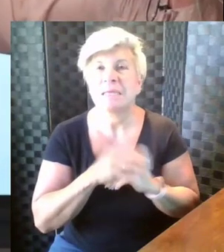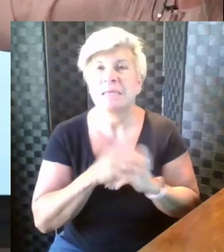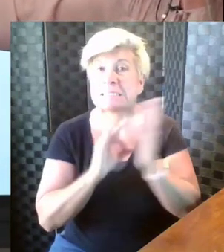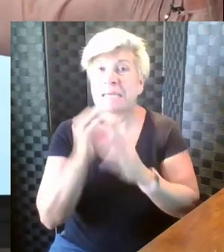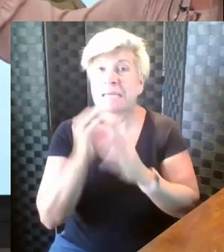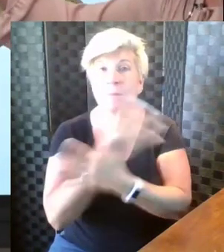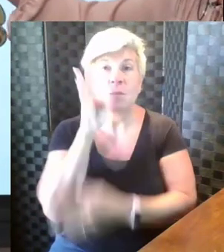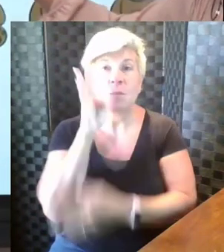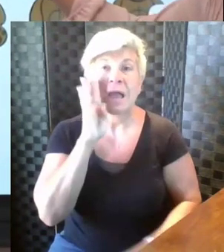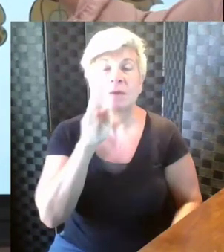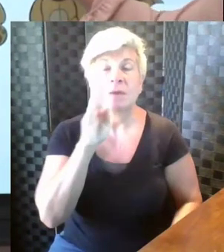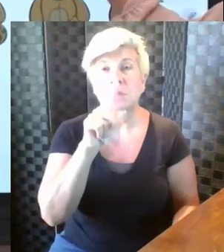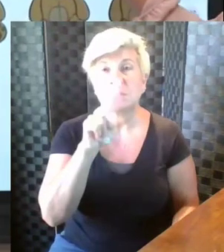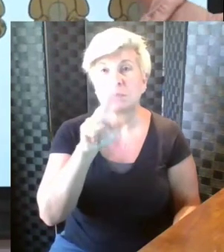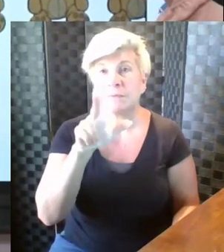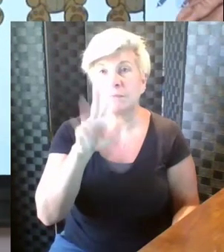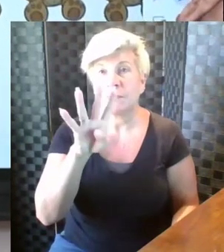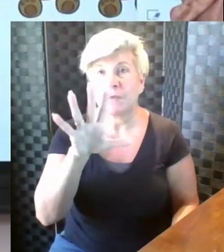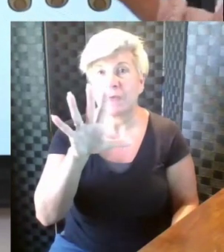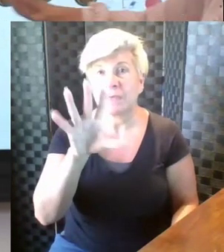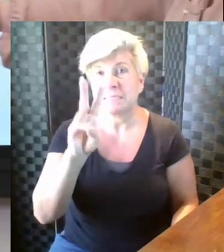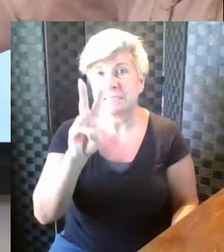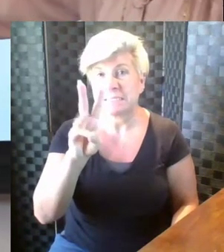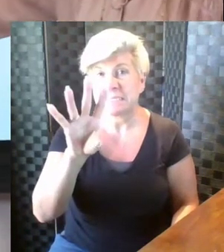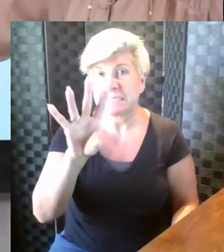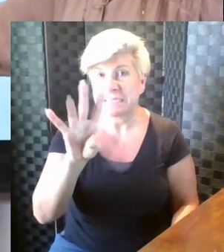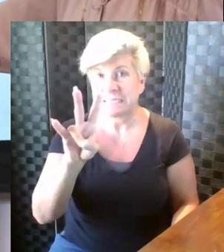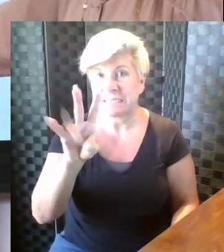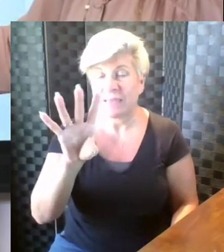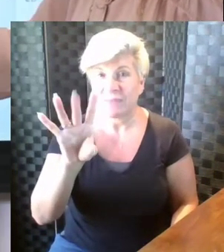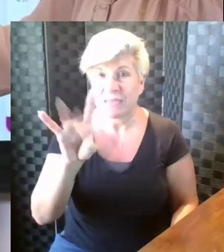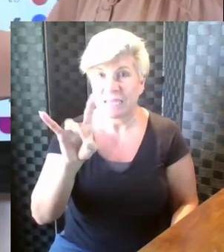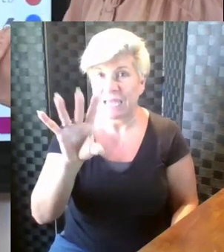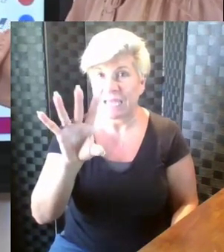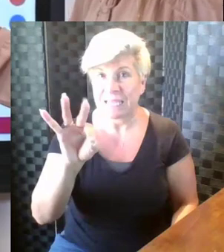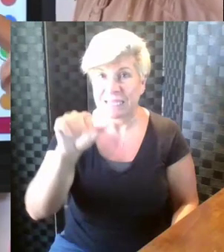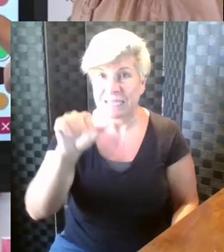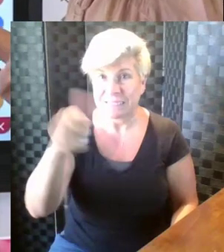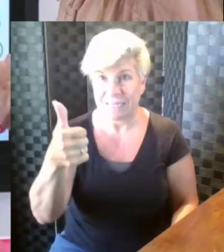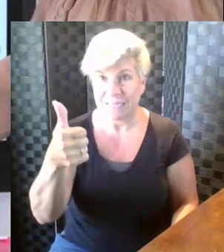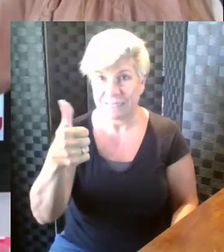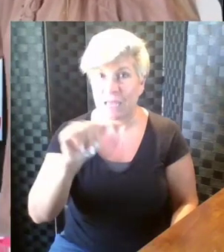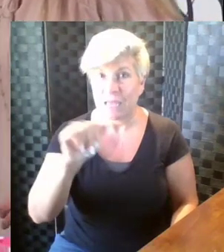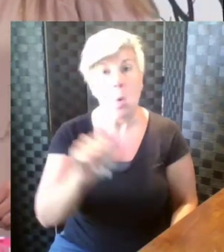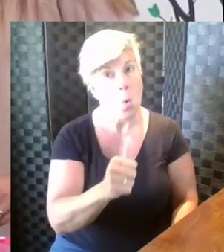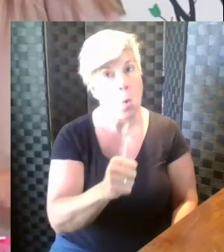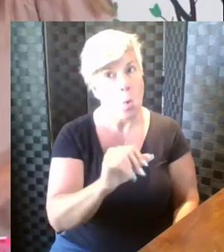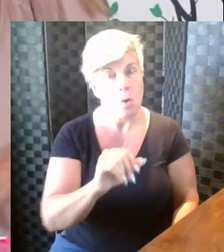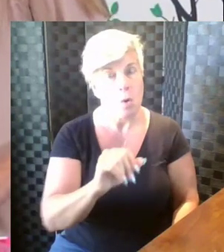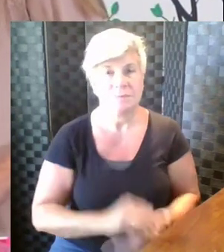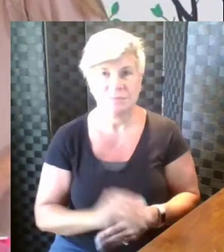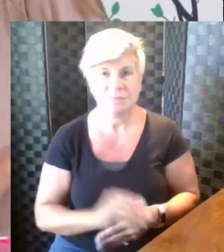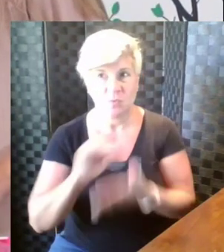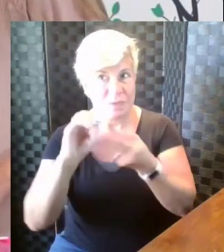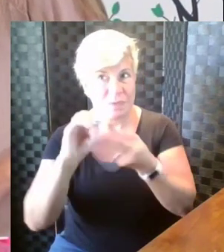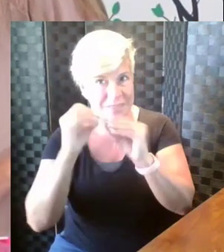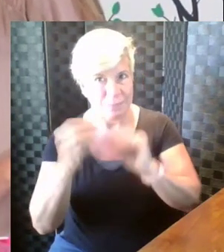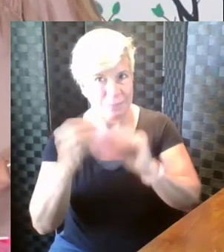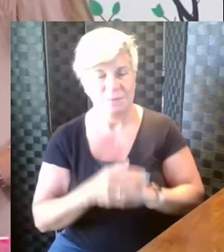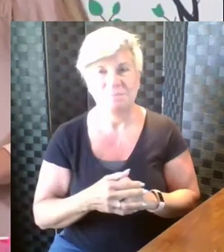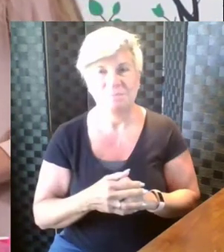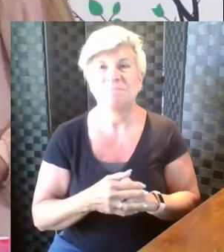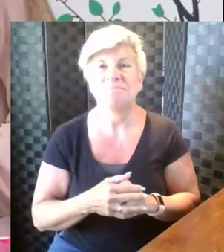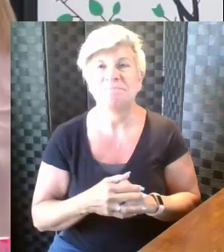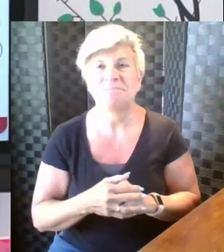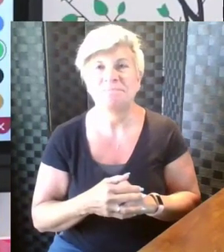our brown bears. 1, 2, 3, 4, 5, 6, 7, 8, 9, 10. And we'll add the number over